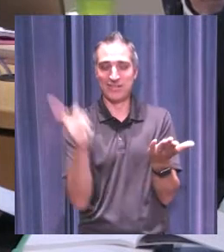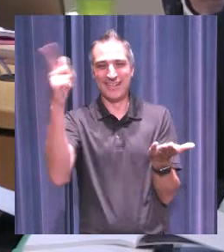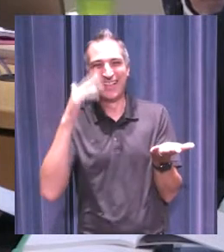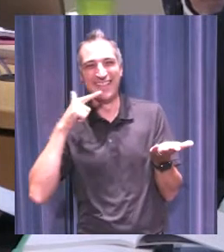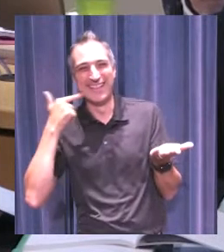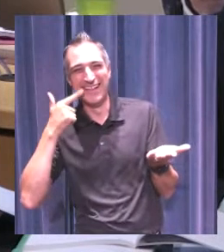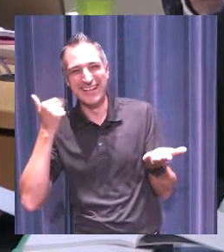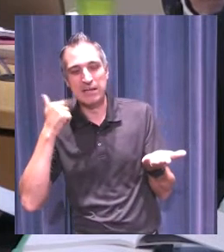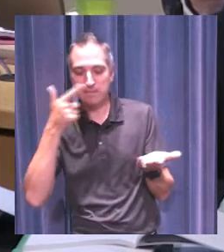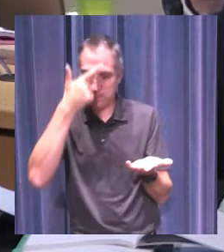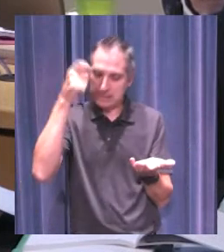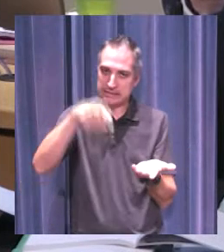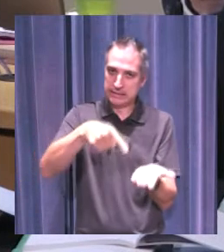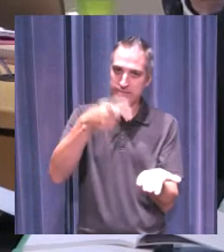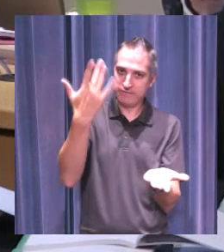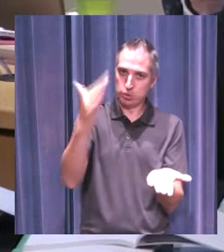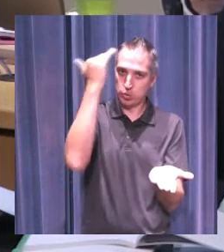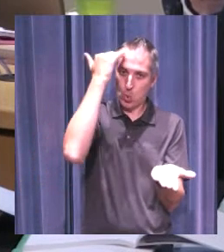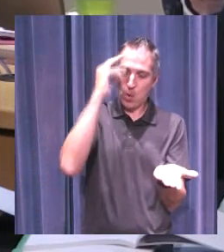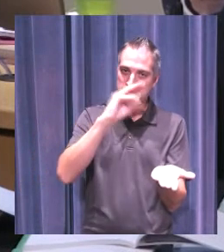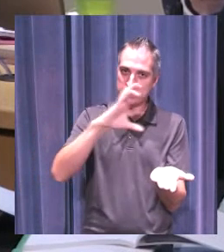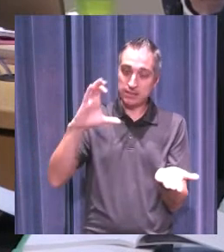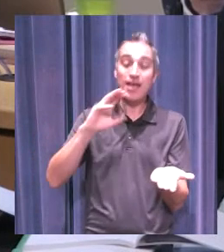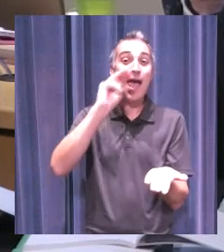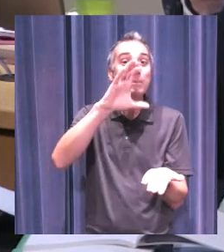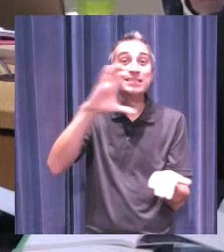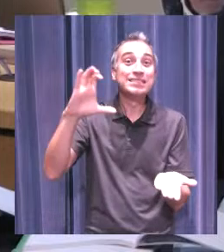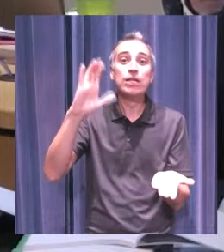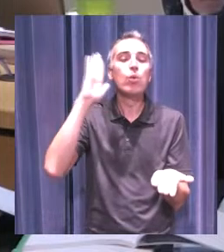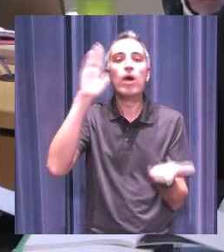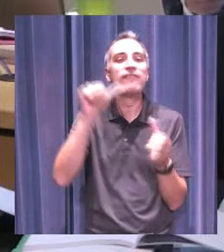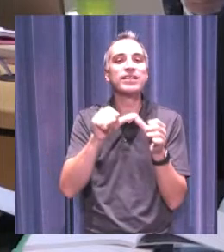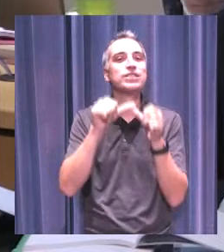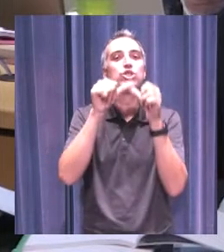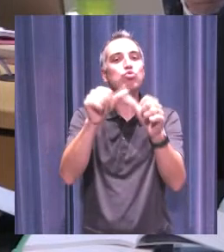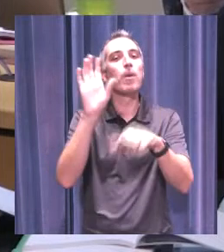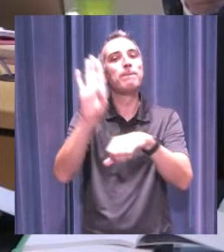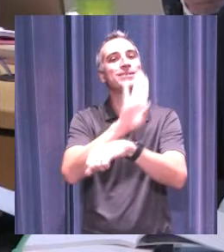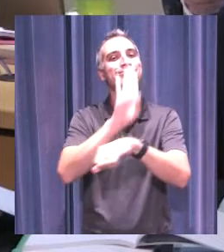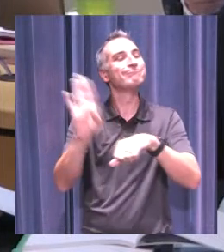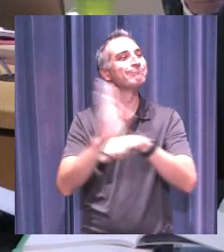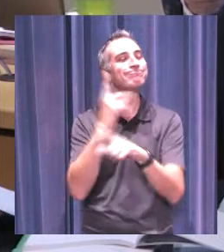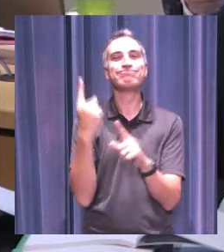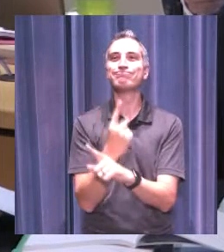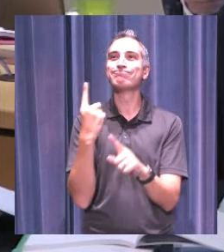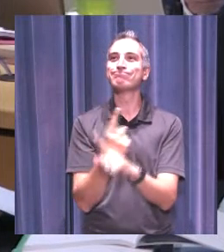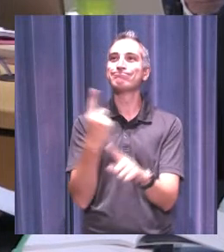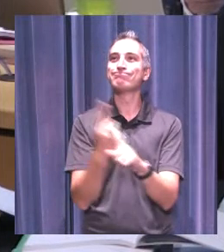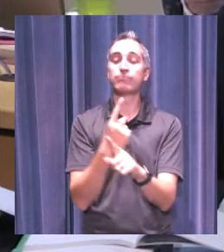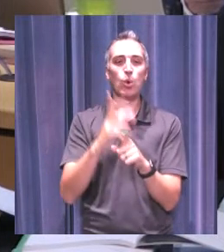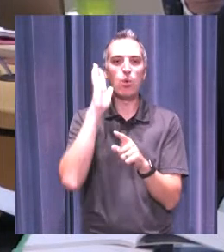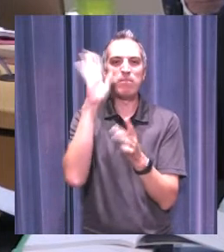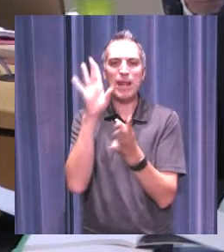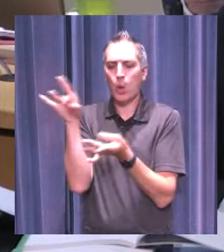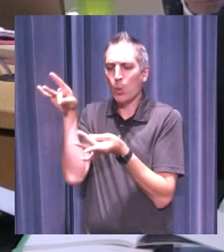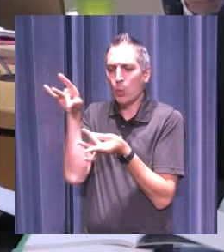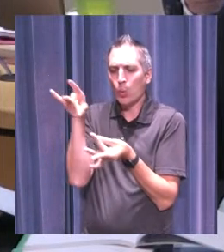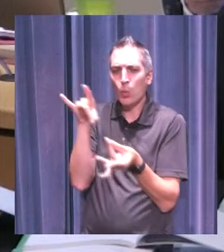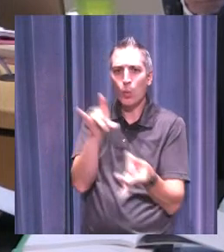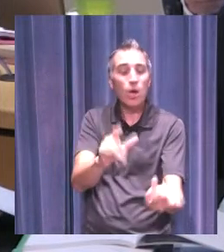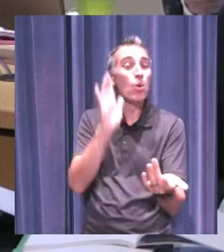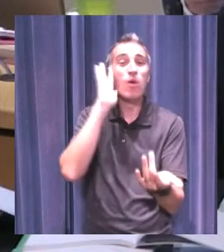been more than enough. MCC would have continued on the business as usual. It would have been seamless. It would